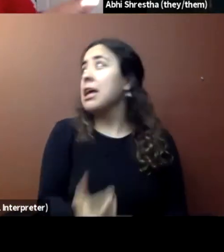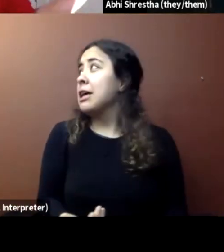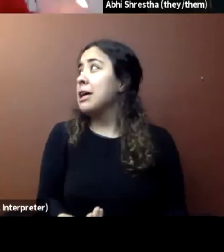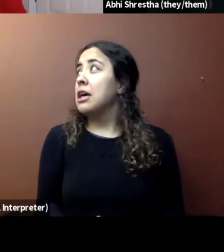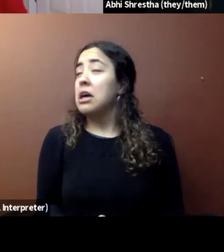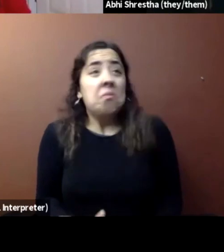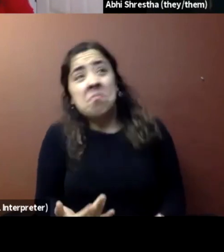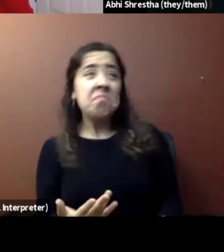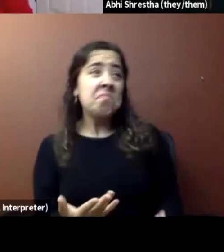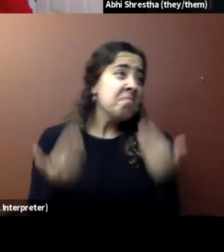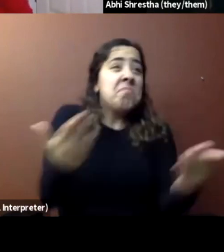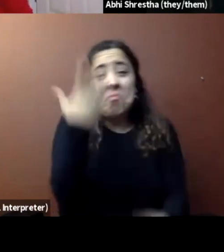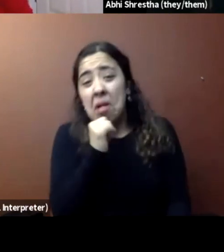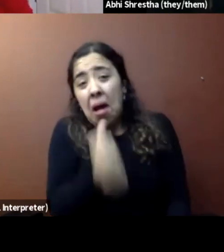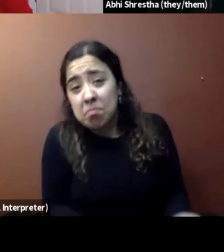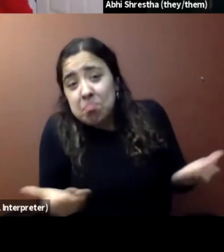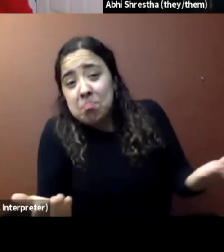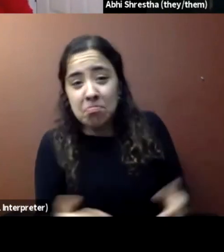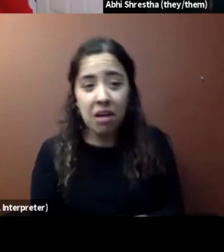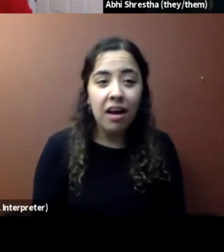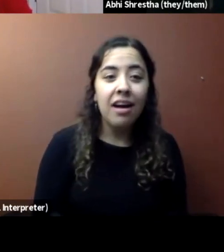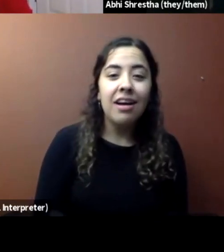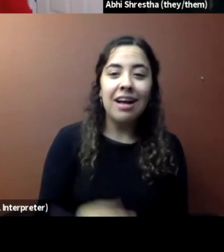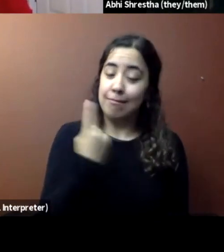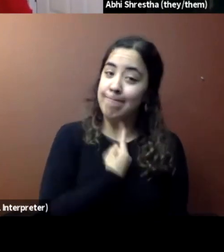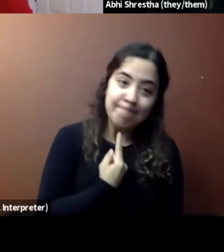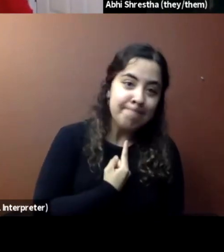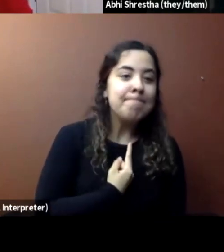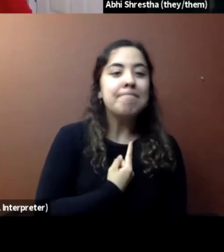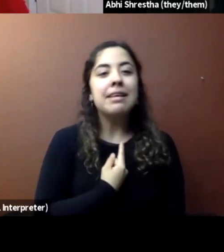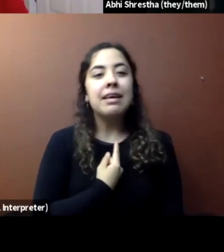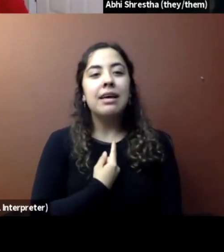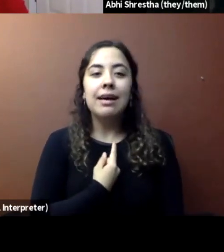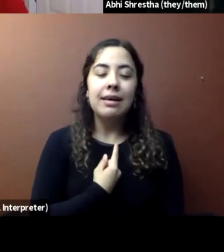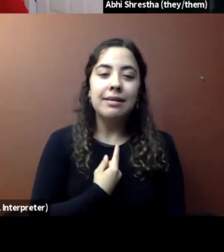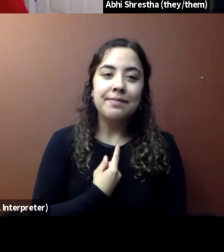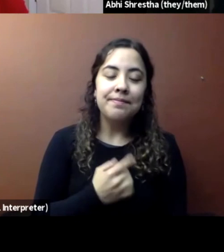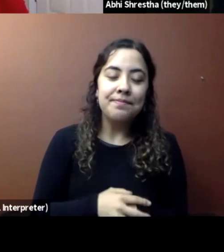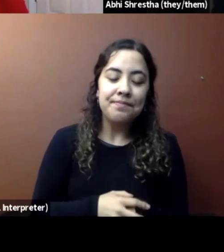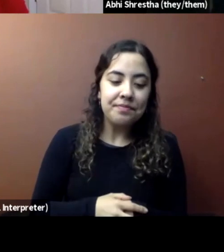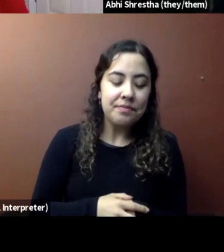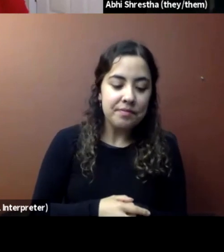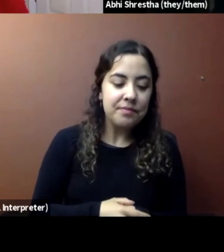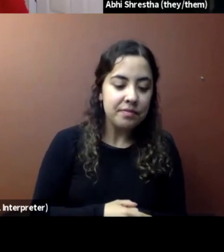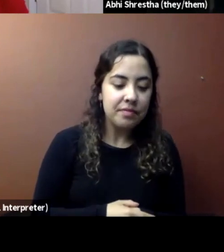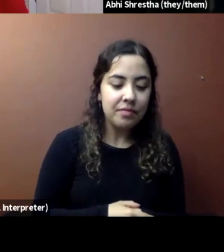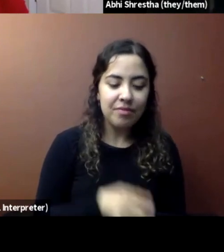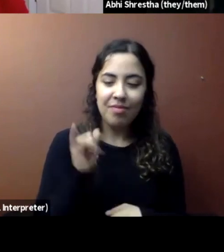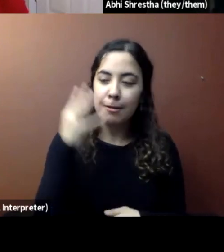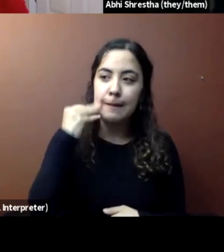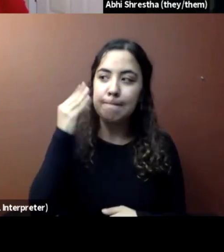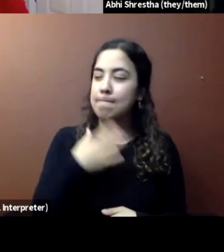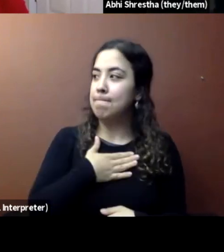like, why not? And I was by myself, and just being in Portugal and